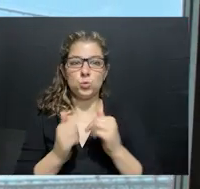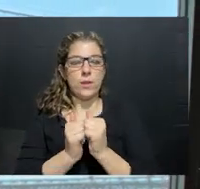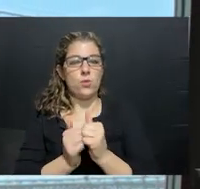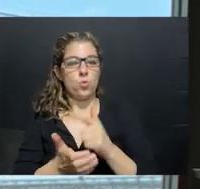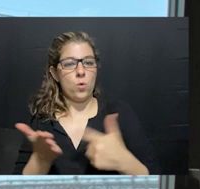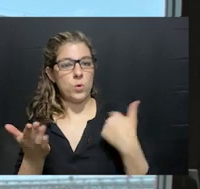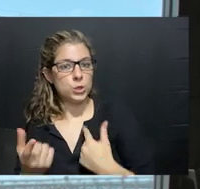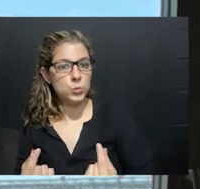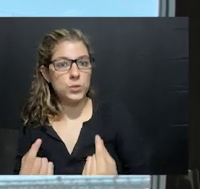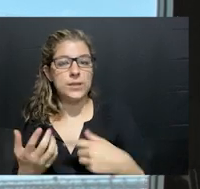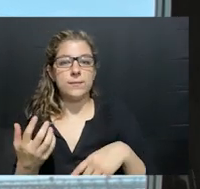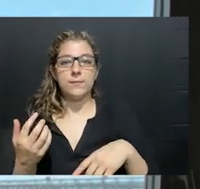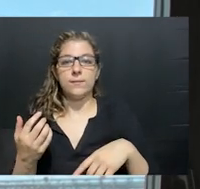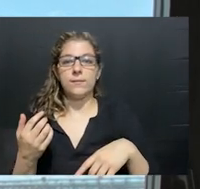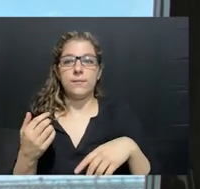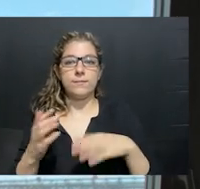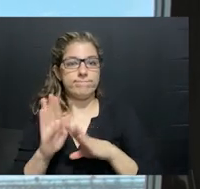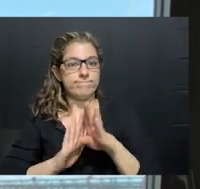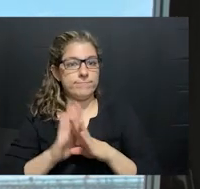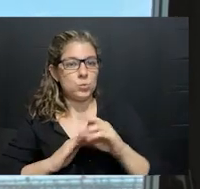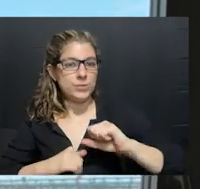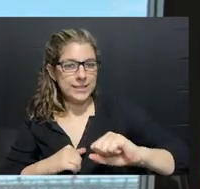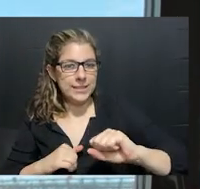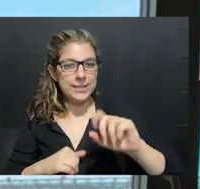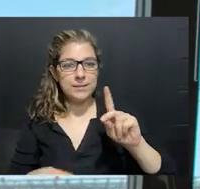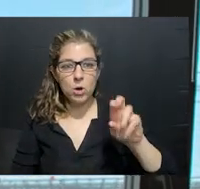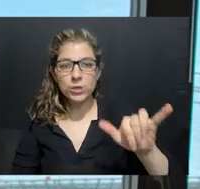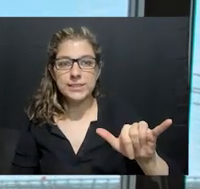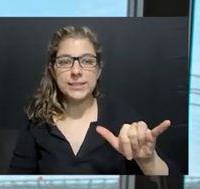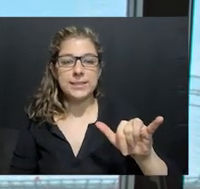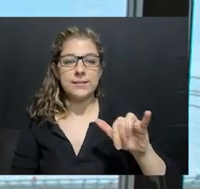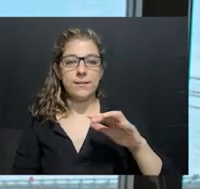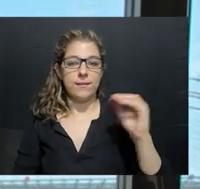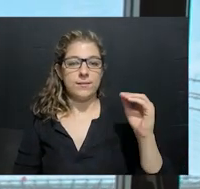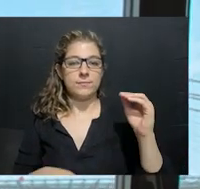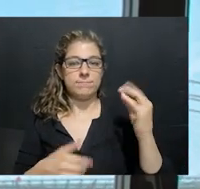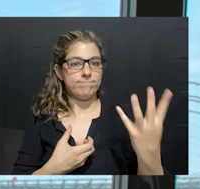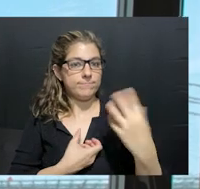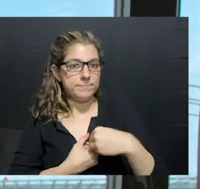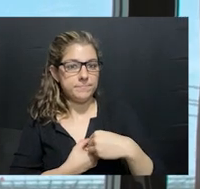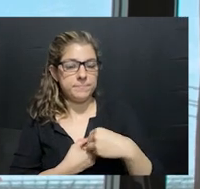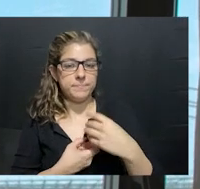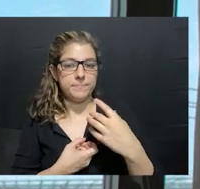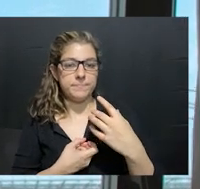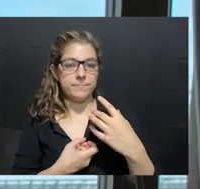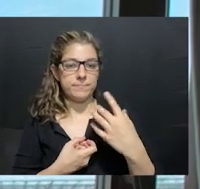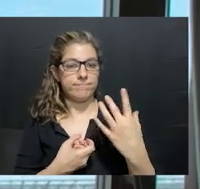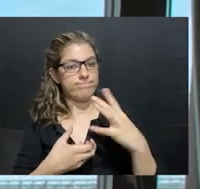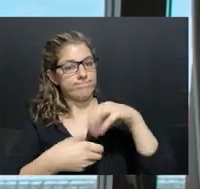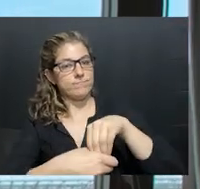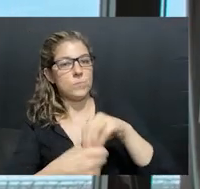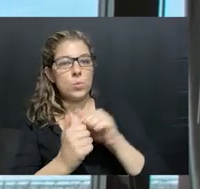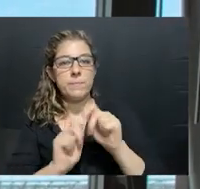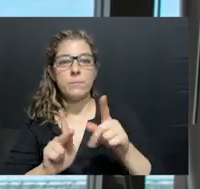we're doing in building a resilient democracy, and in engaging with those who